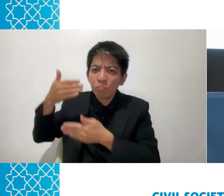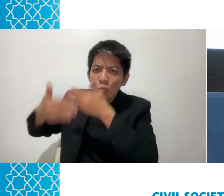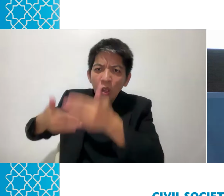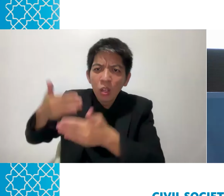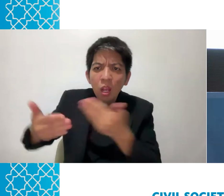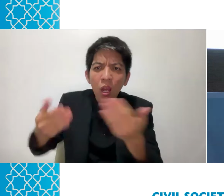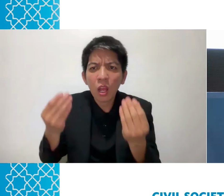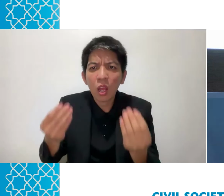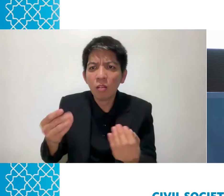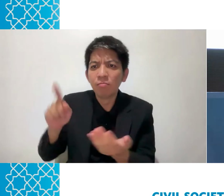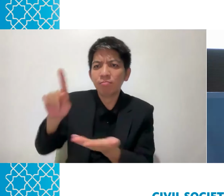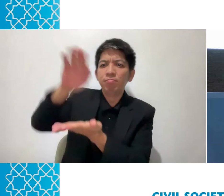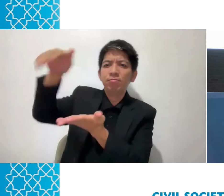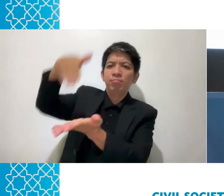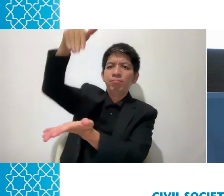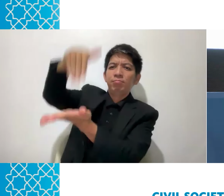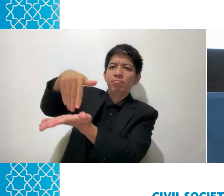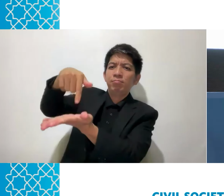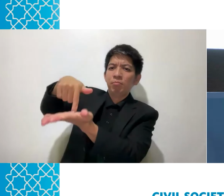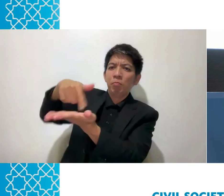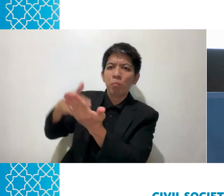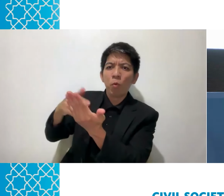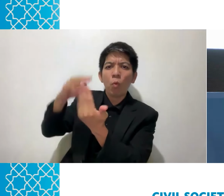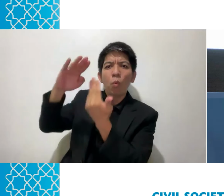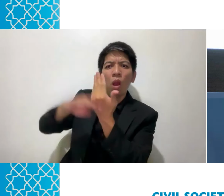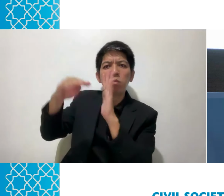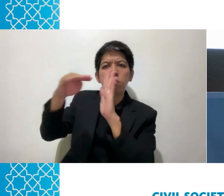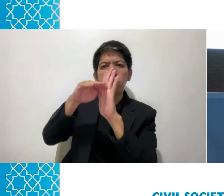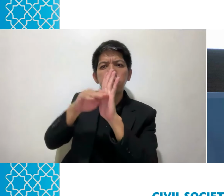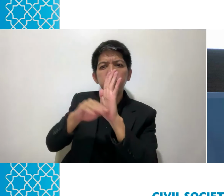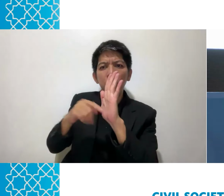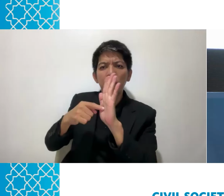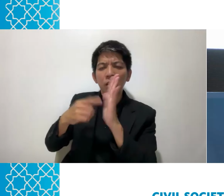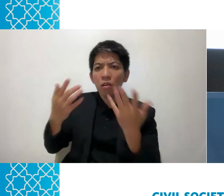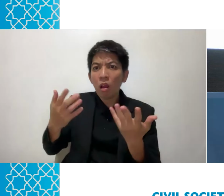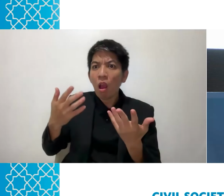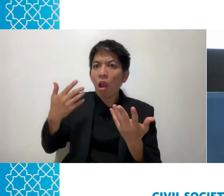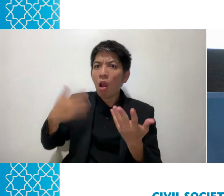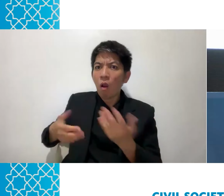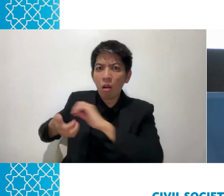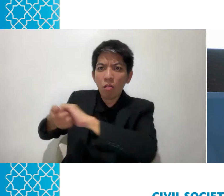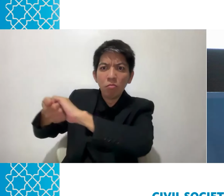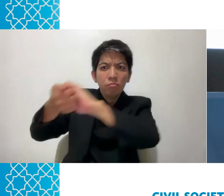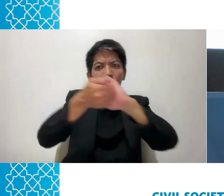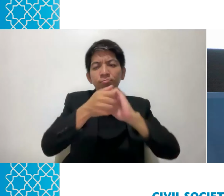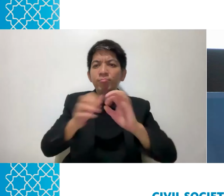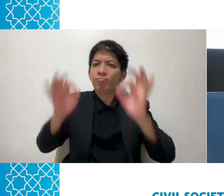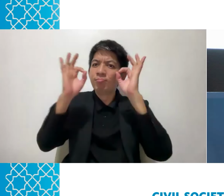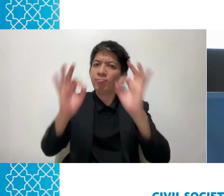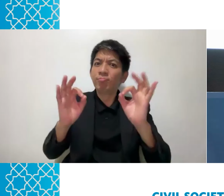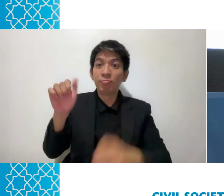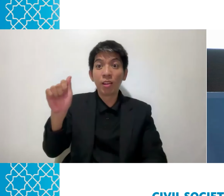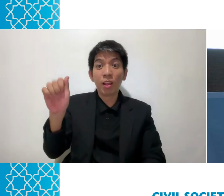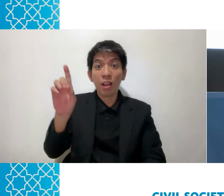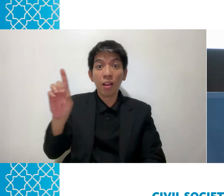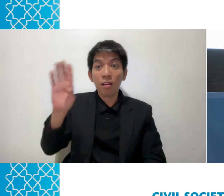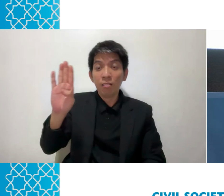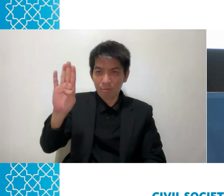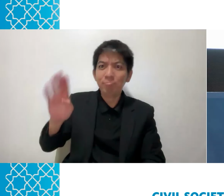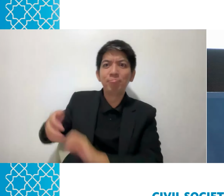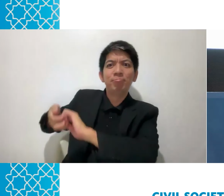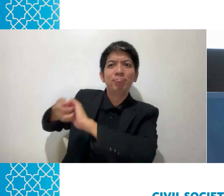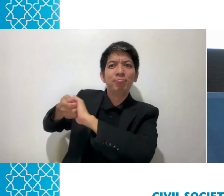regard, we have wonderful collaboration with the Asian Development Bank, but we have also similar collaborations with the